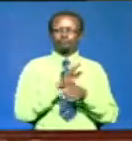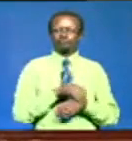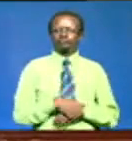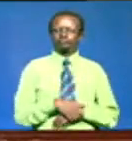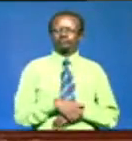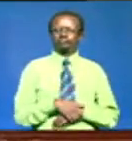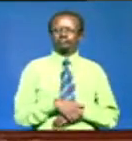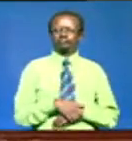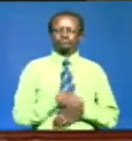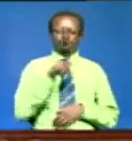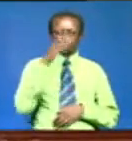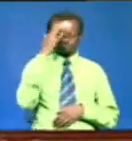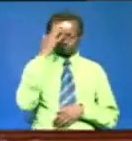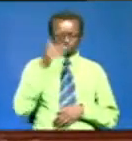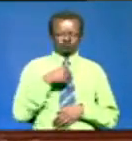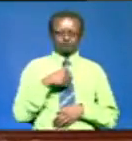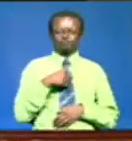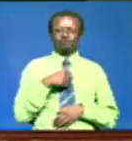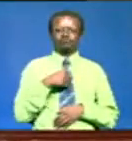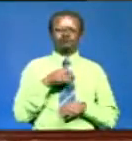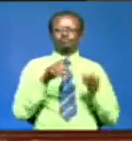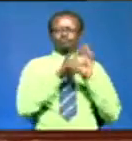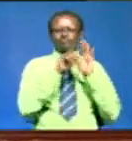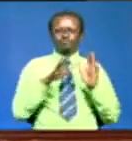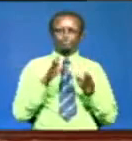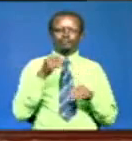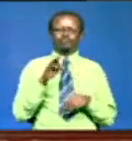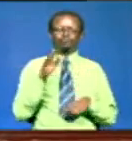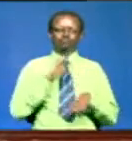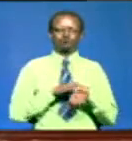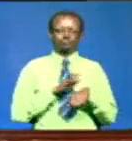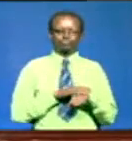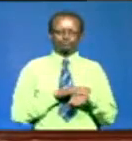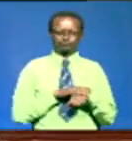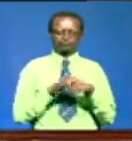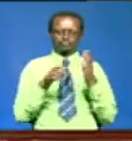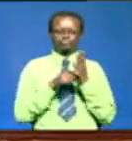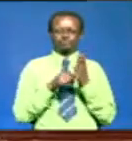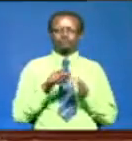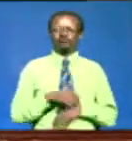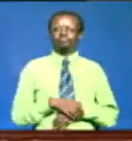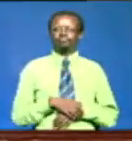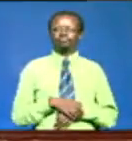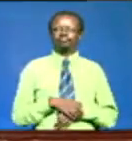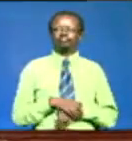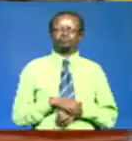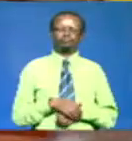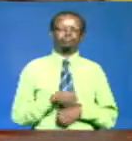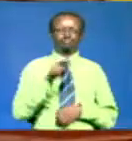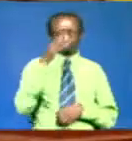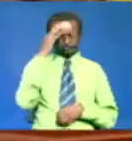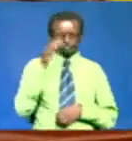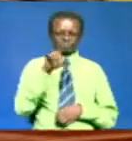you know they are lawyers of good repute. I'm just talking of just lawyers. I'm lawyers of good repute. We know in the Law Society of Kenya